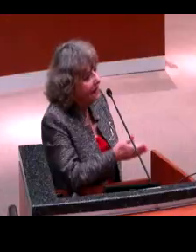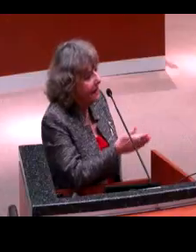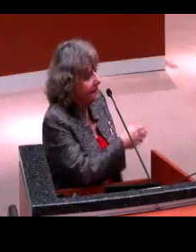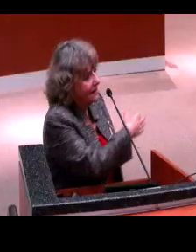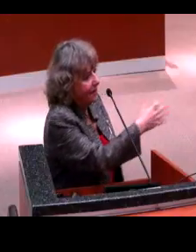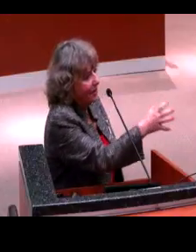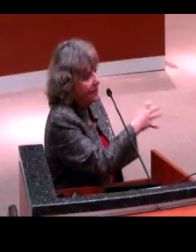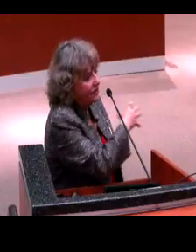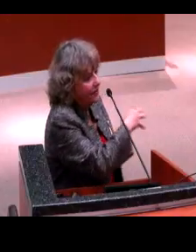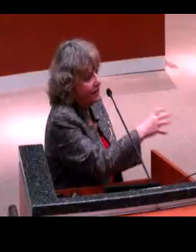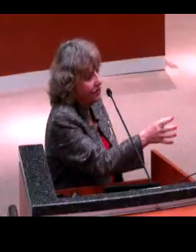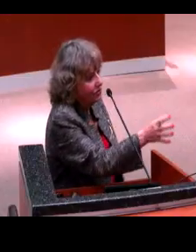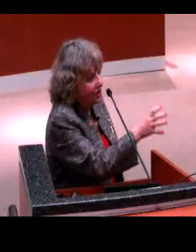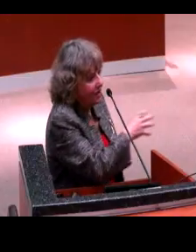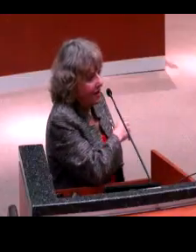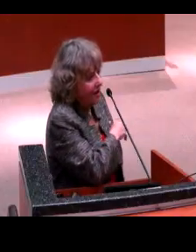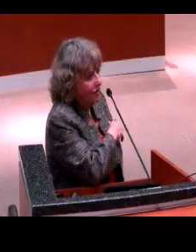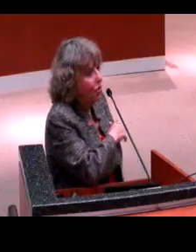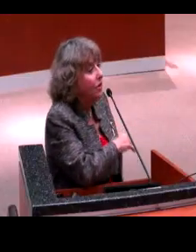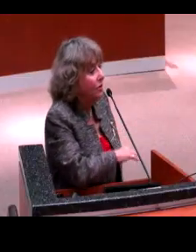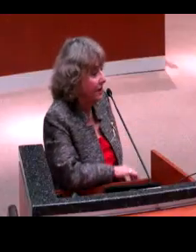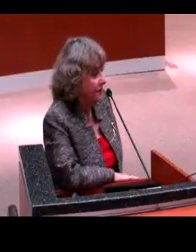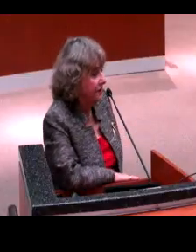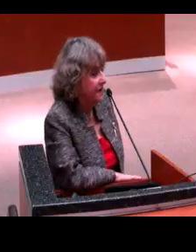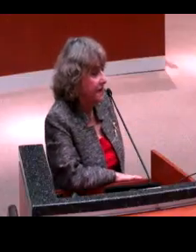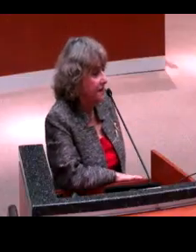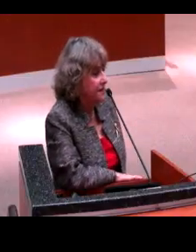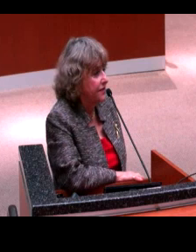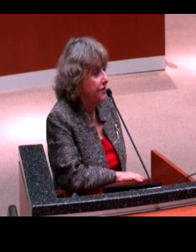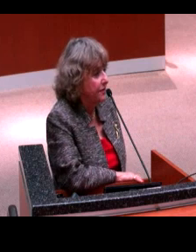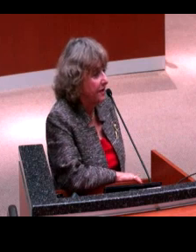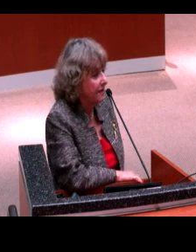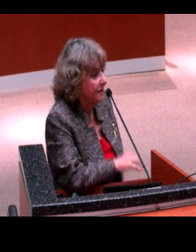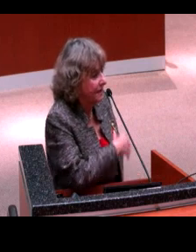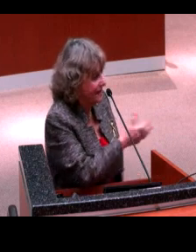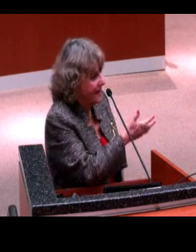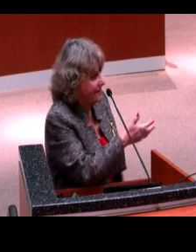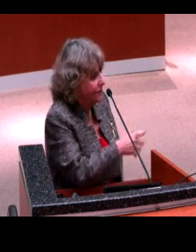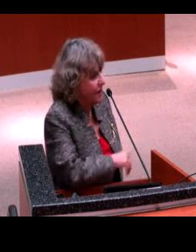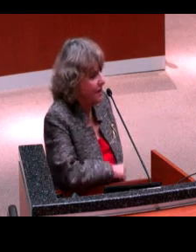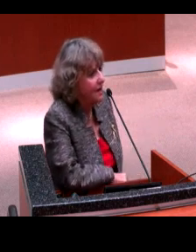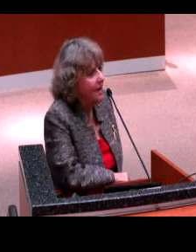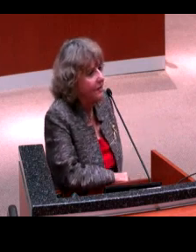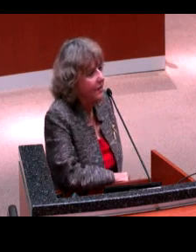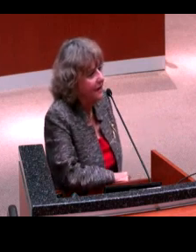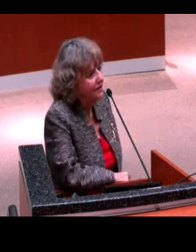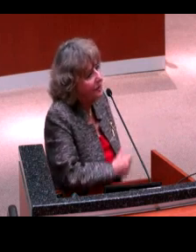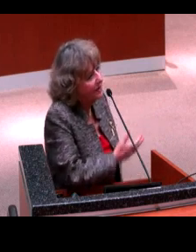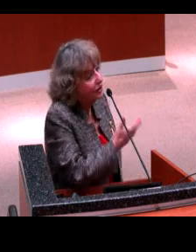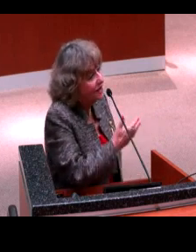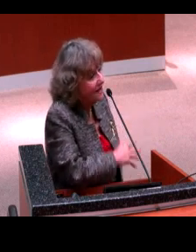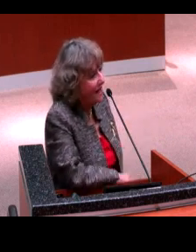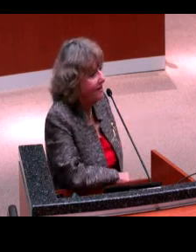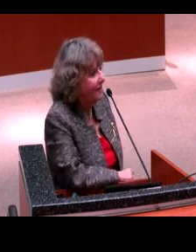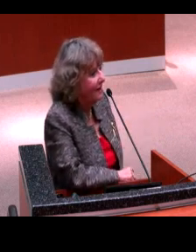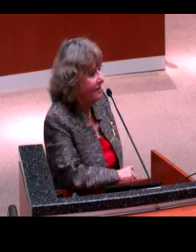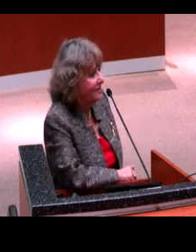Lincoln has a neighborhood electric vehicle corridor in their city. It's a senior community, Lincoln, California. Okay. But we've looked at